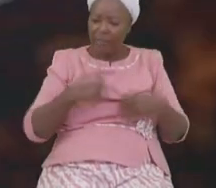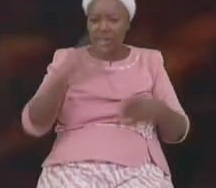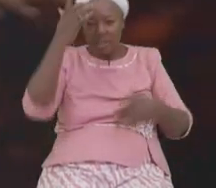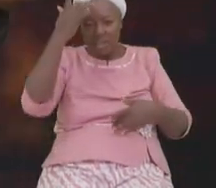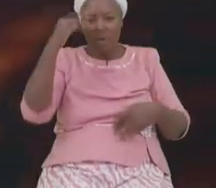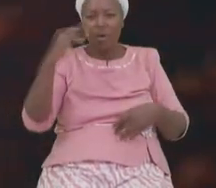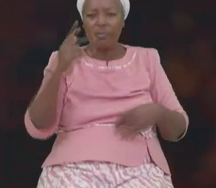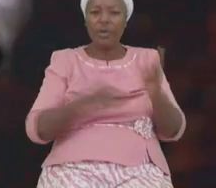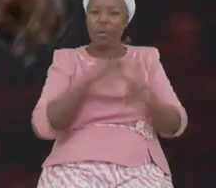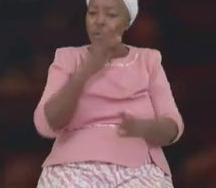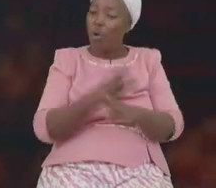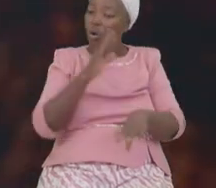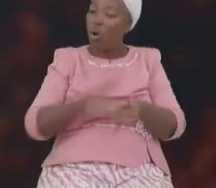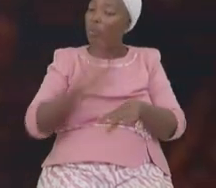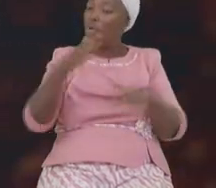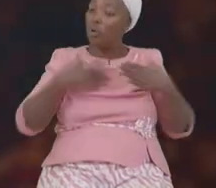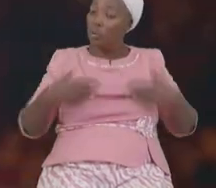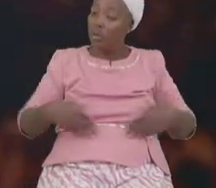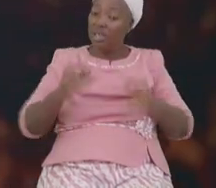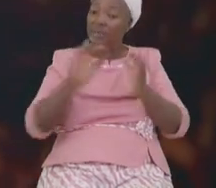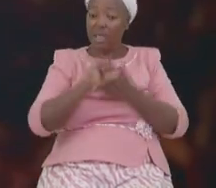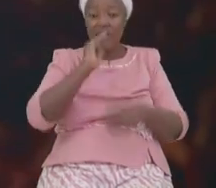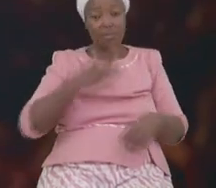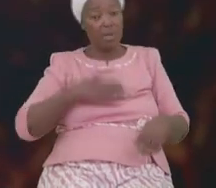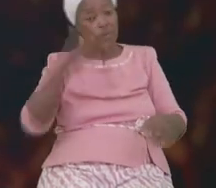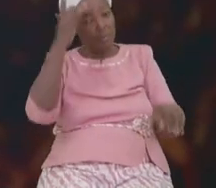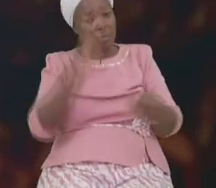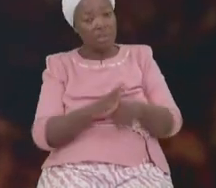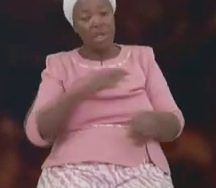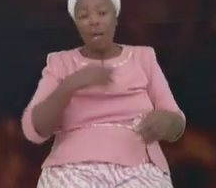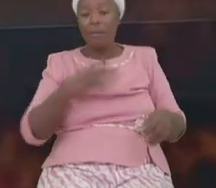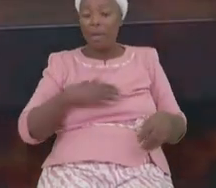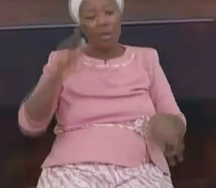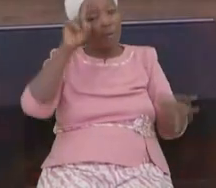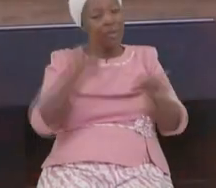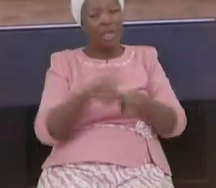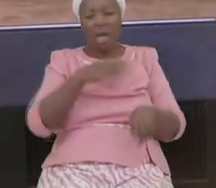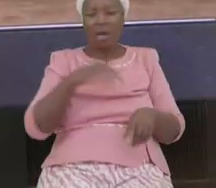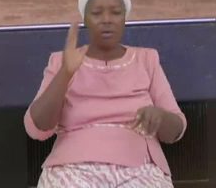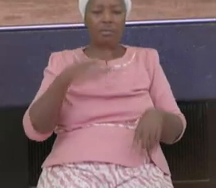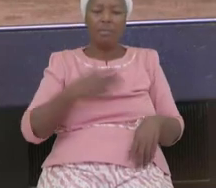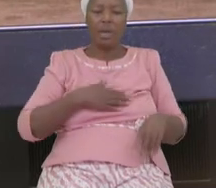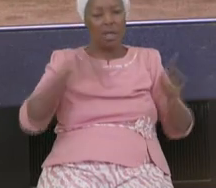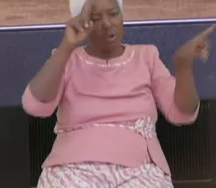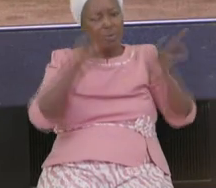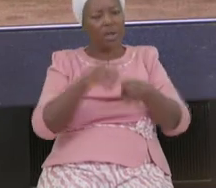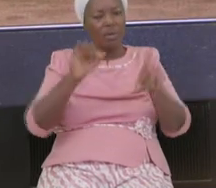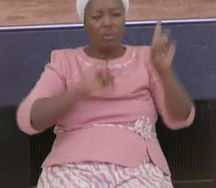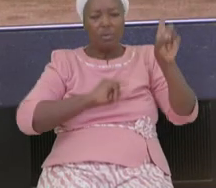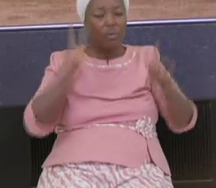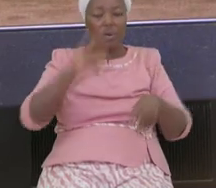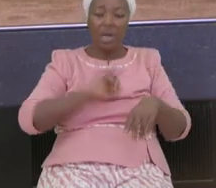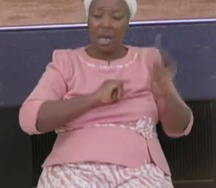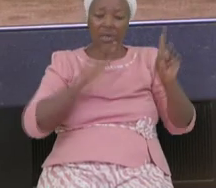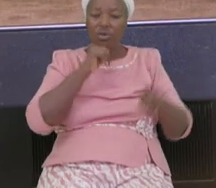of the world on you? Yes, that's my promise and that's my covenant, and my covenant will I not break nor alter the